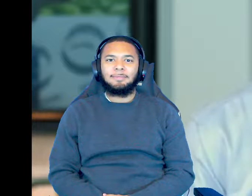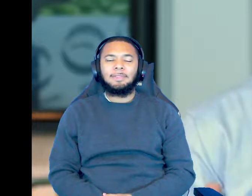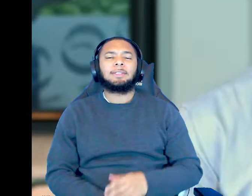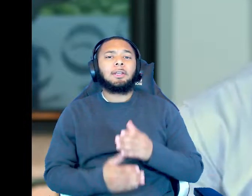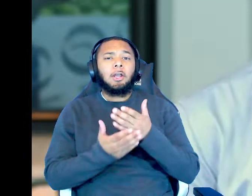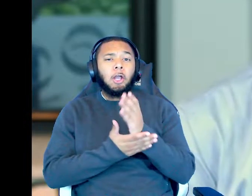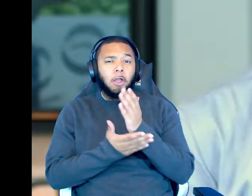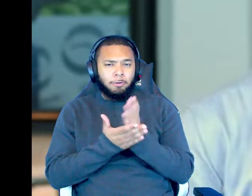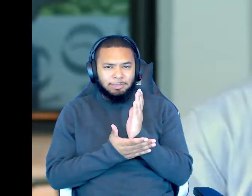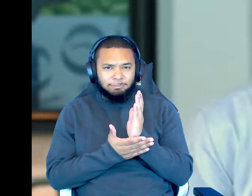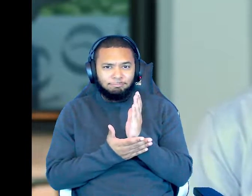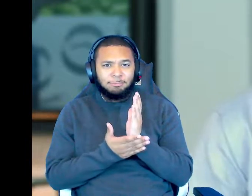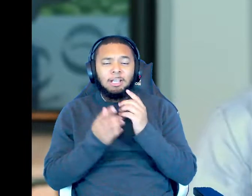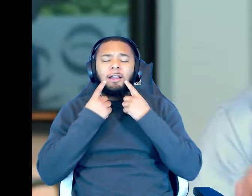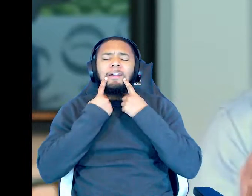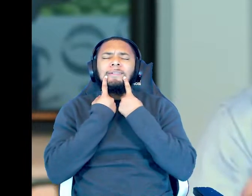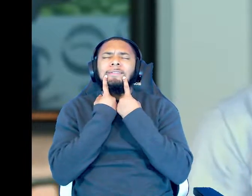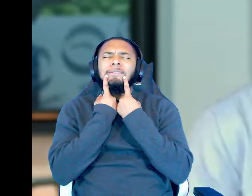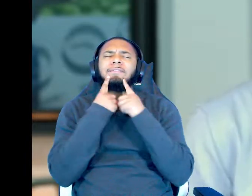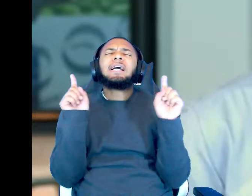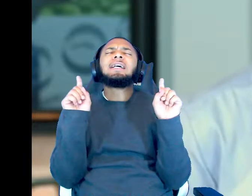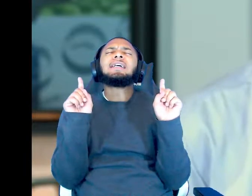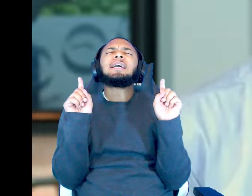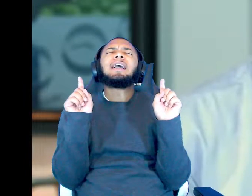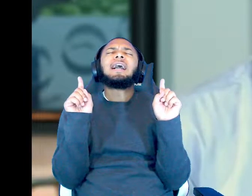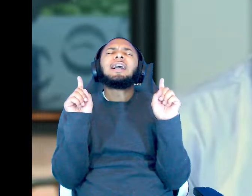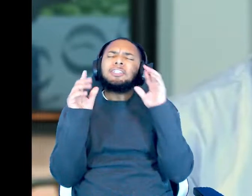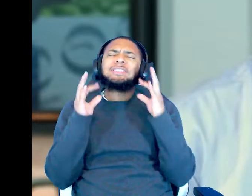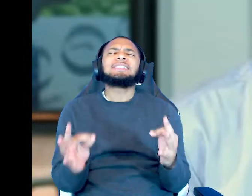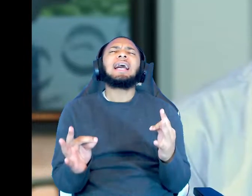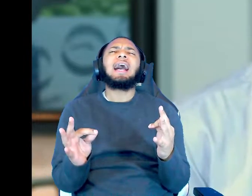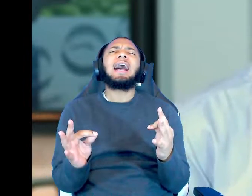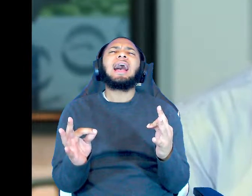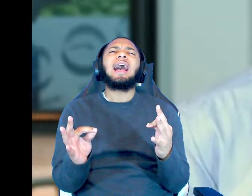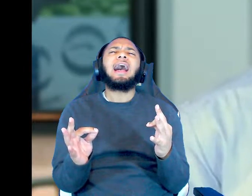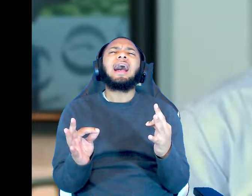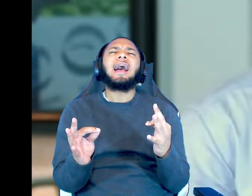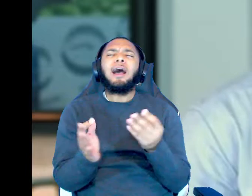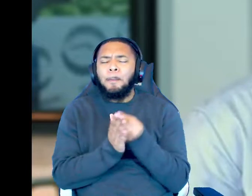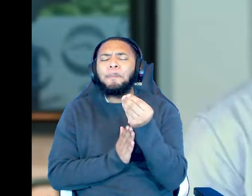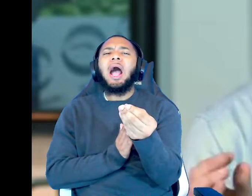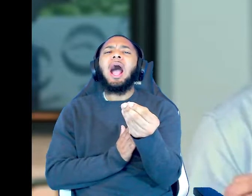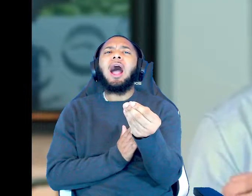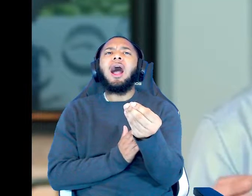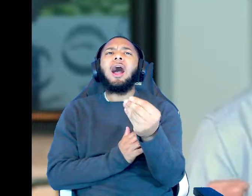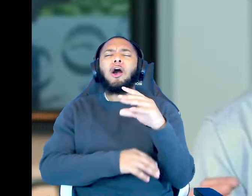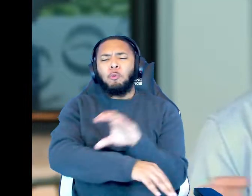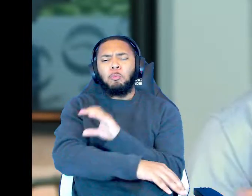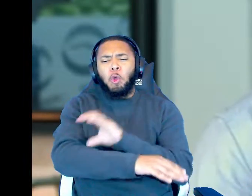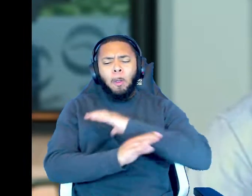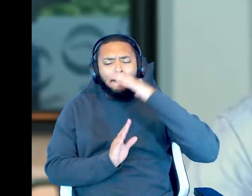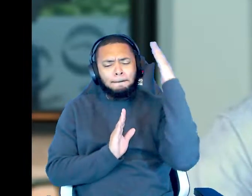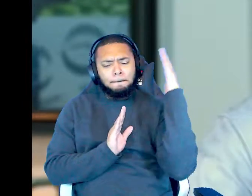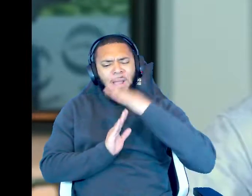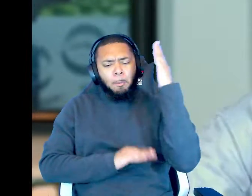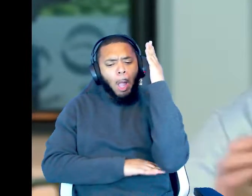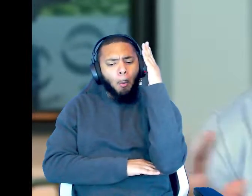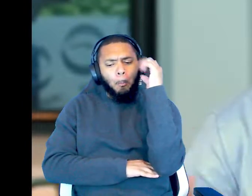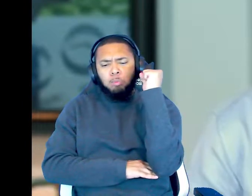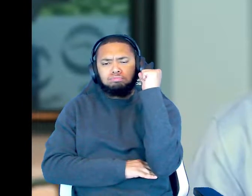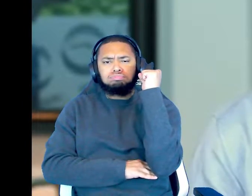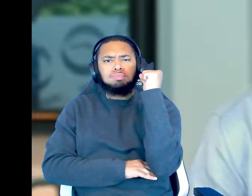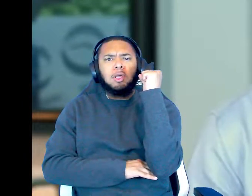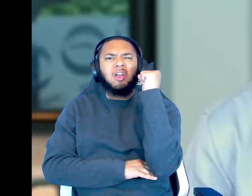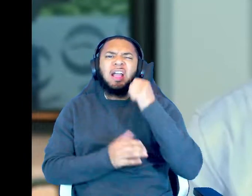All right, students, you've done it. You've taken the plunge and you've bought a supercomputer that can help you do